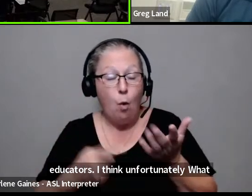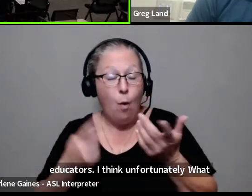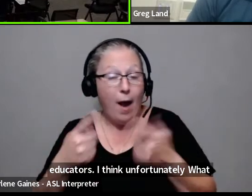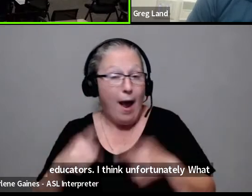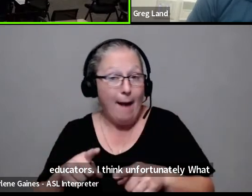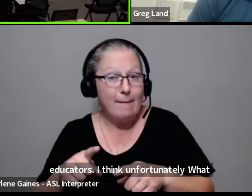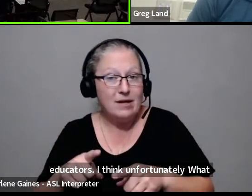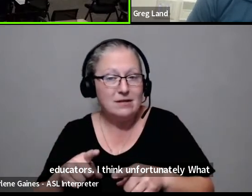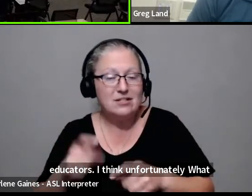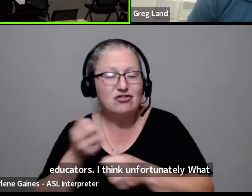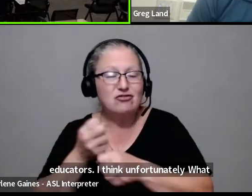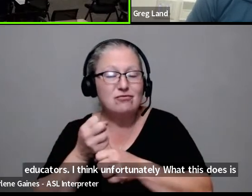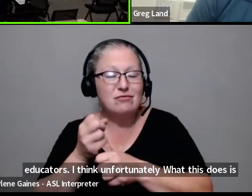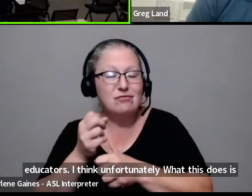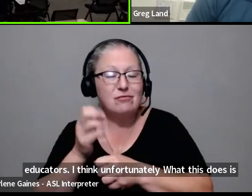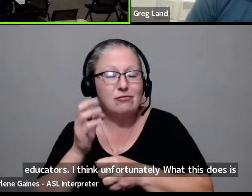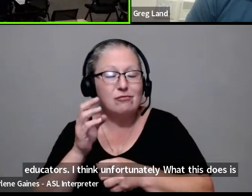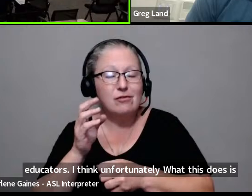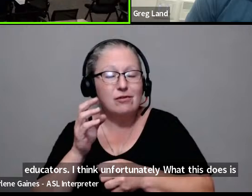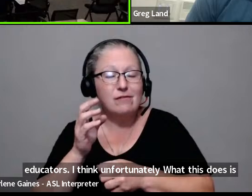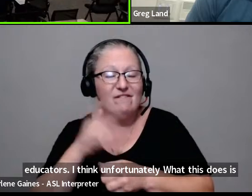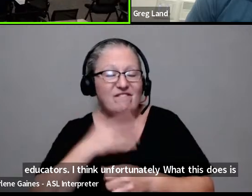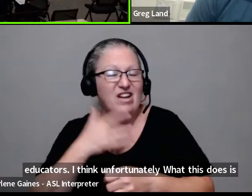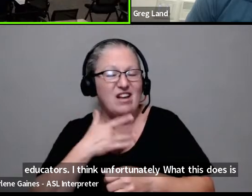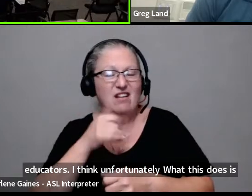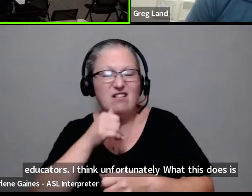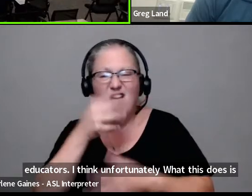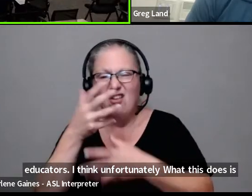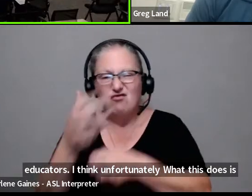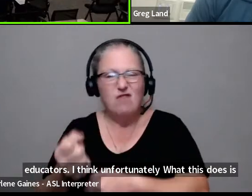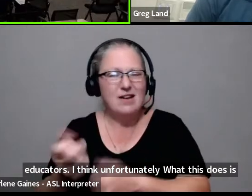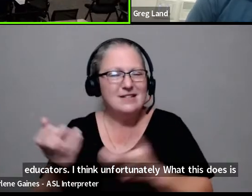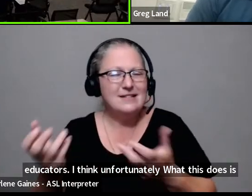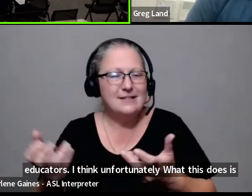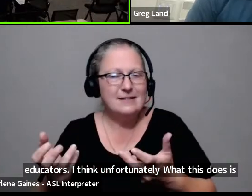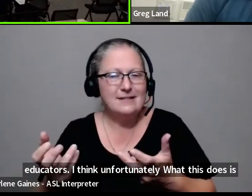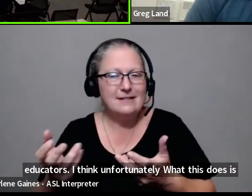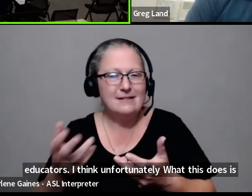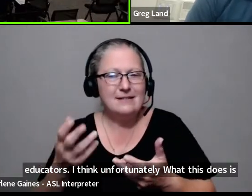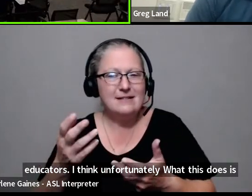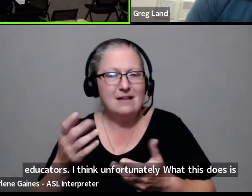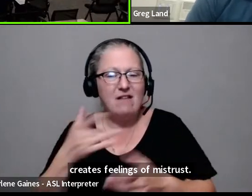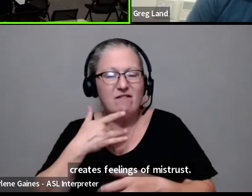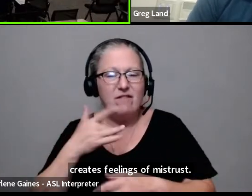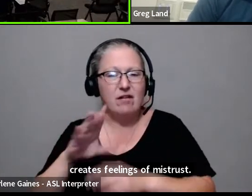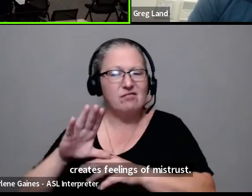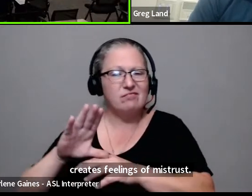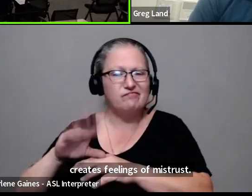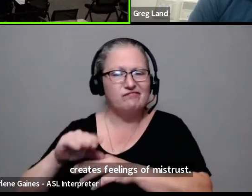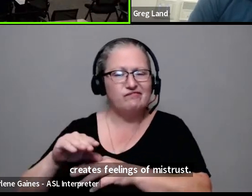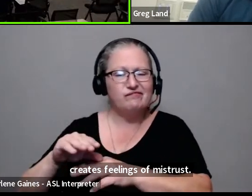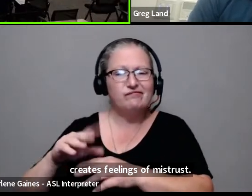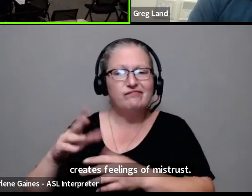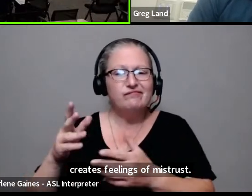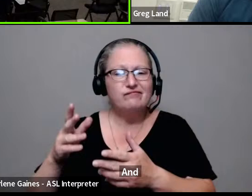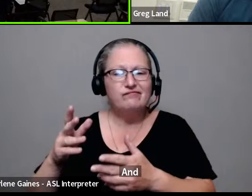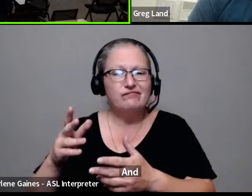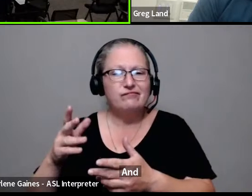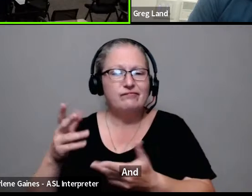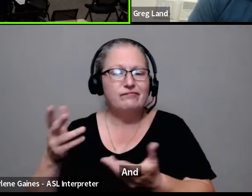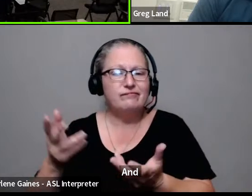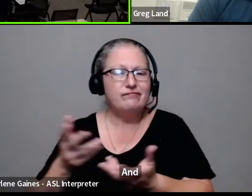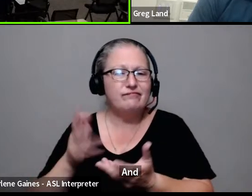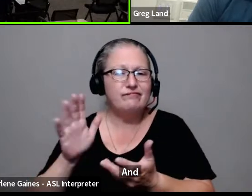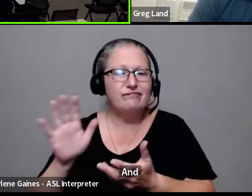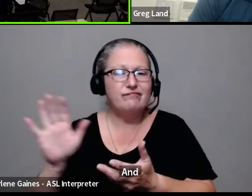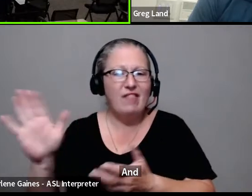is creates feelings of mistrust and a devaluing of